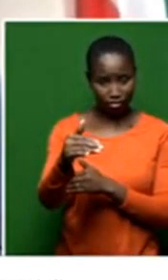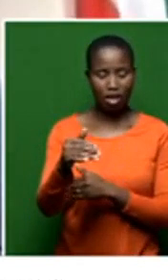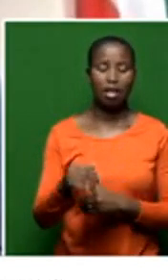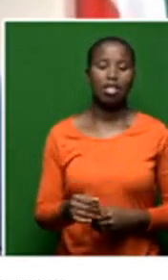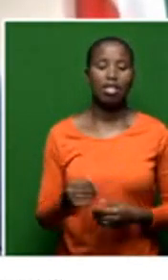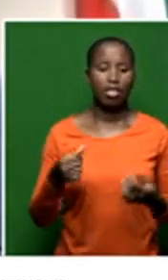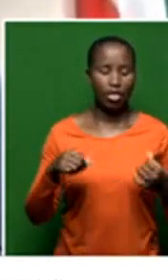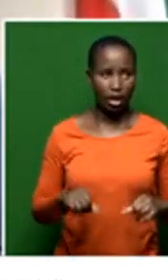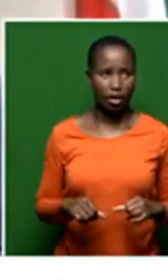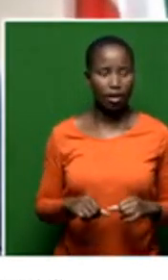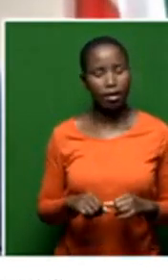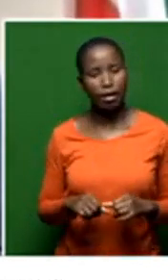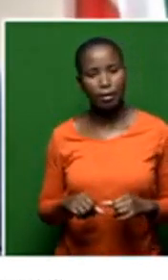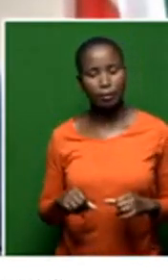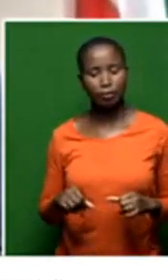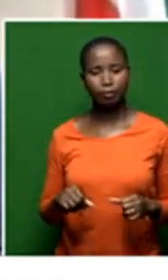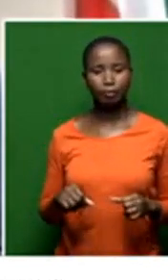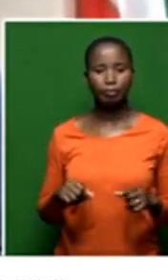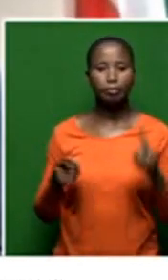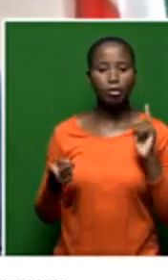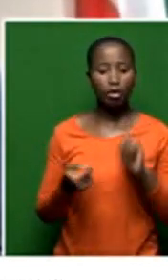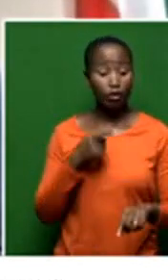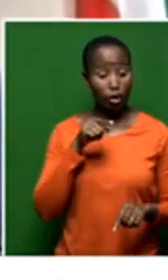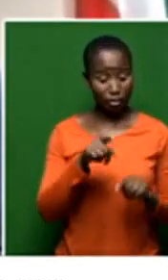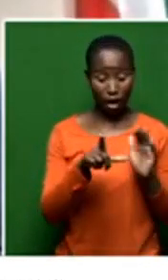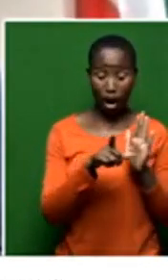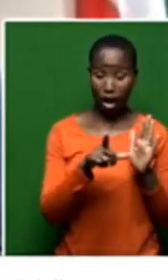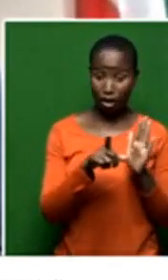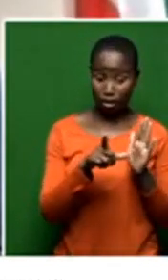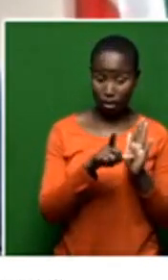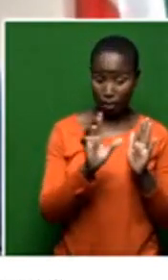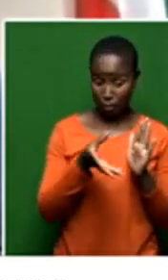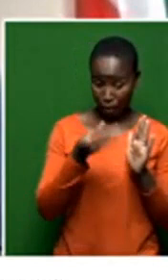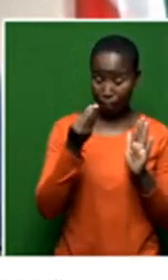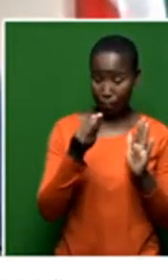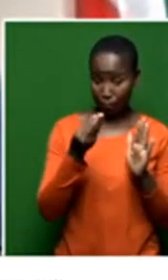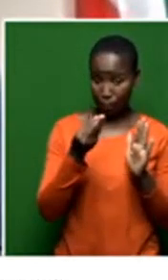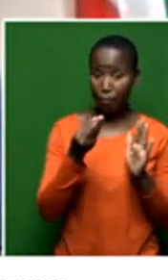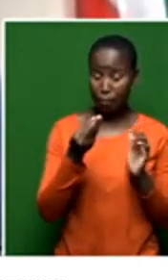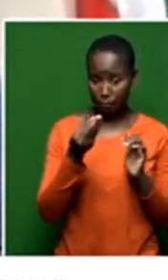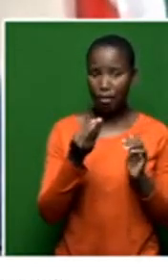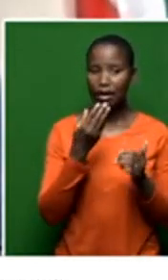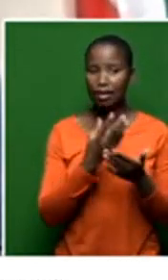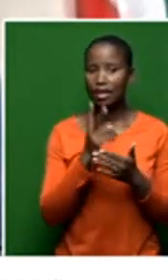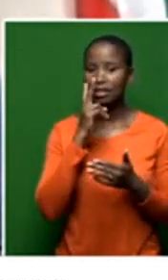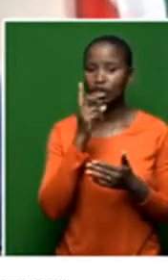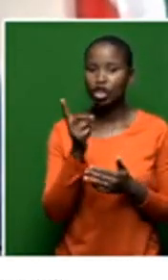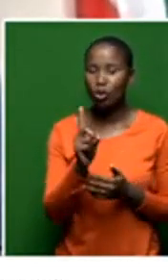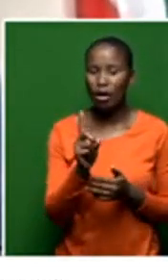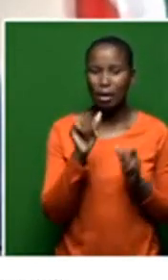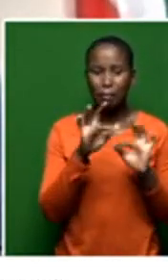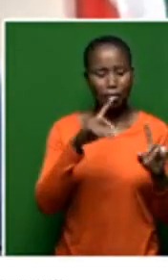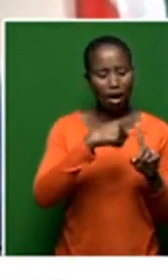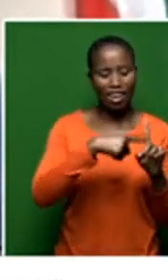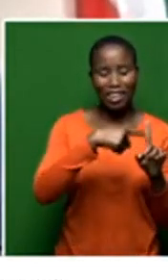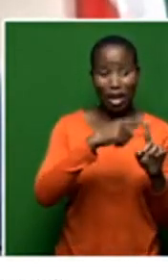will then, as a result of this particular licensing, start to see, the improvement in the user